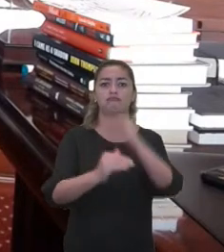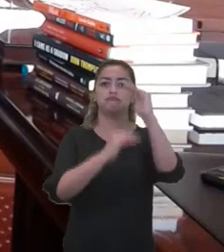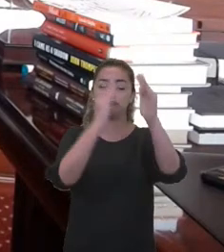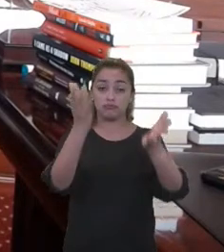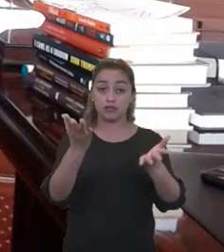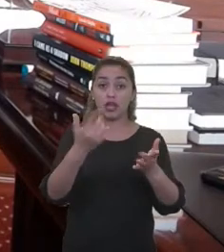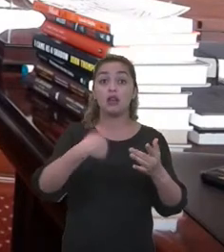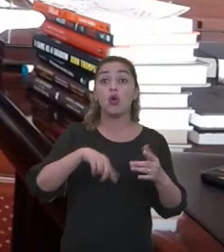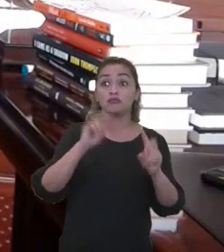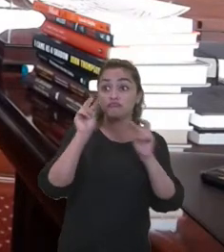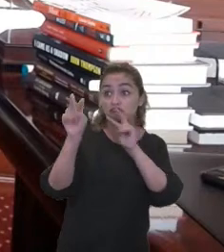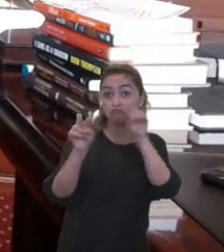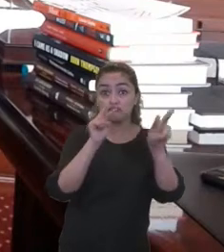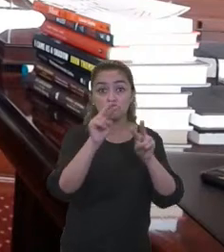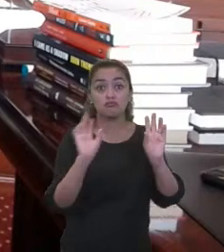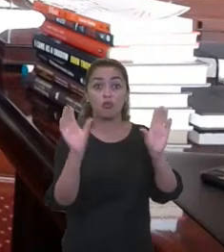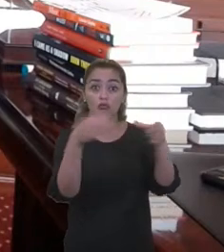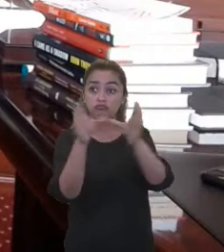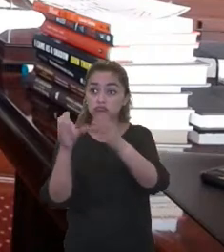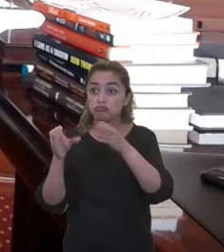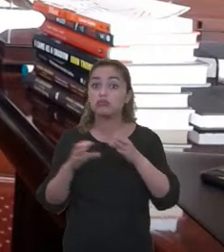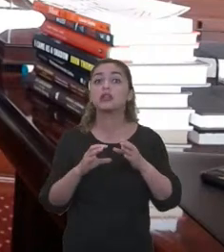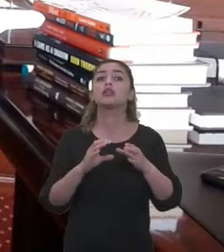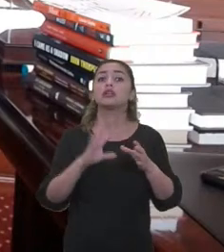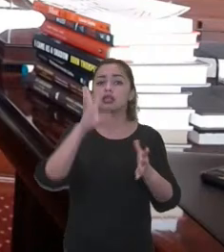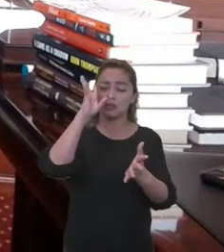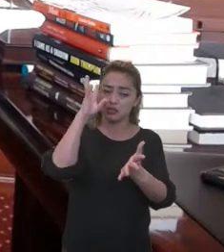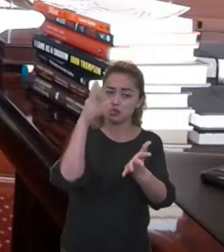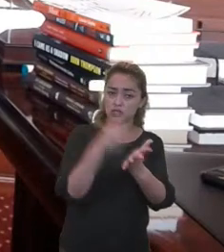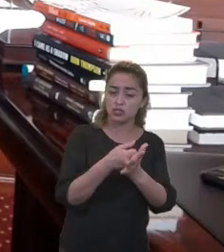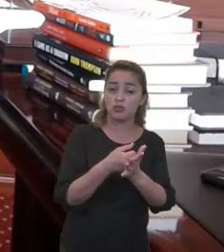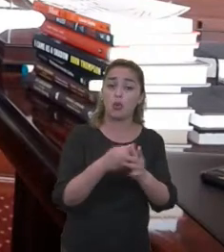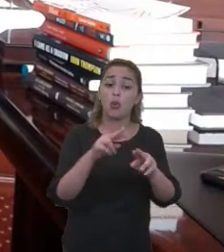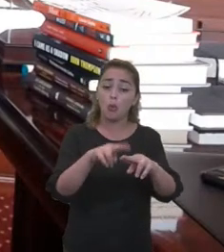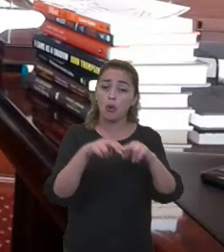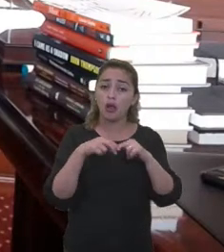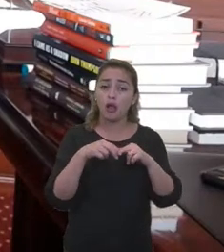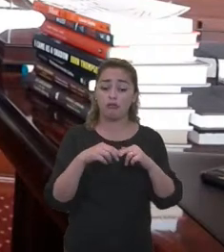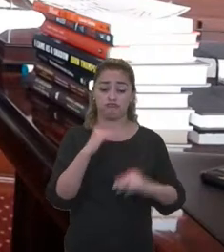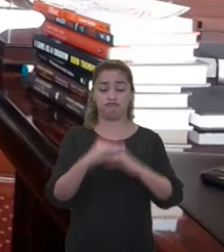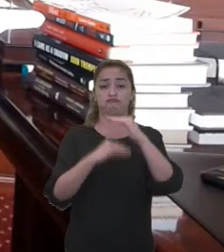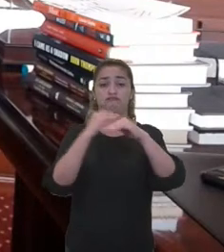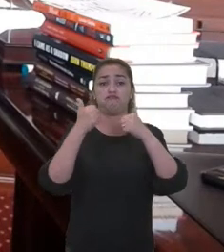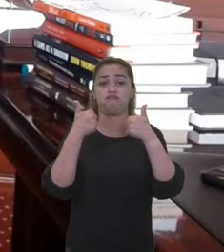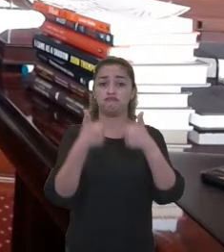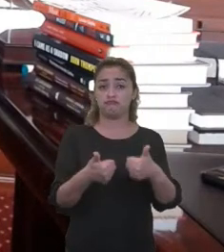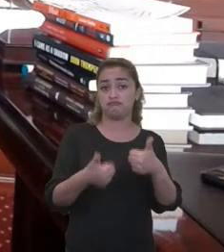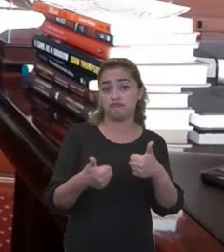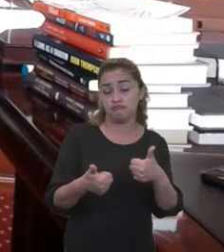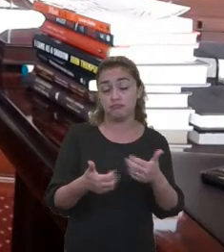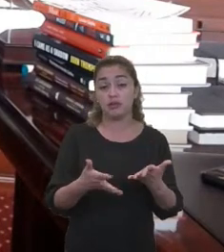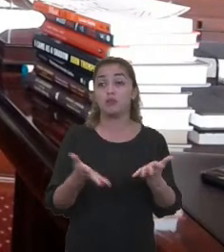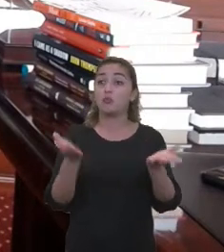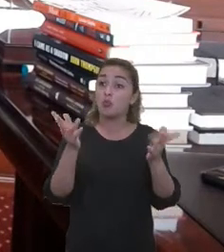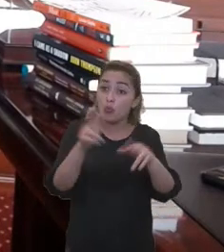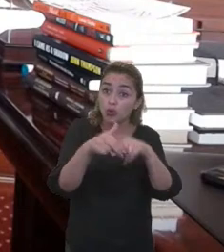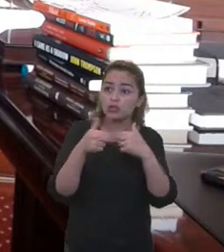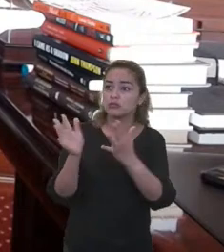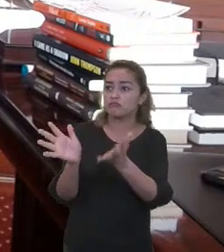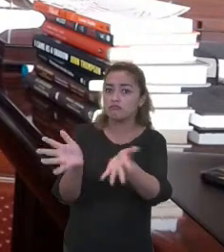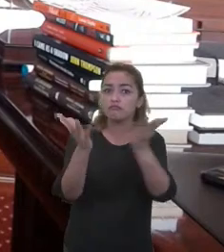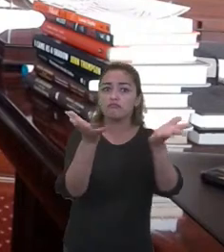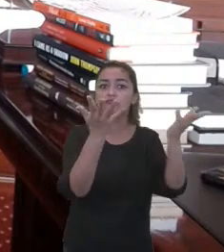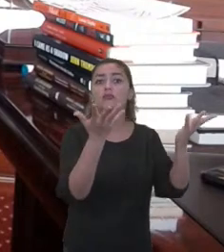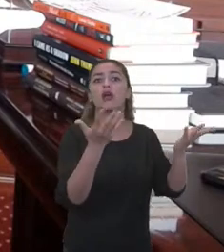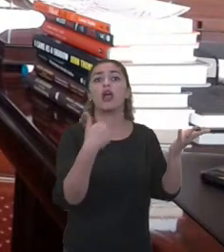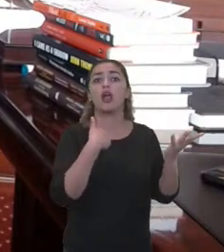because of our success. And so that's my encouragement to you. No matter what your role is in the organization, no matter who your clients and customers are, no